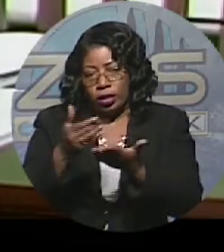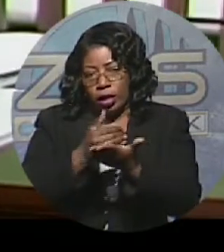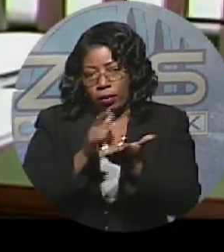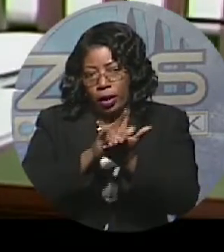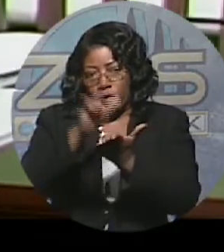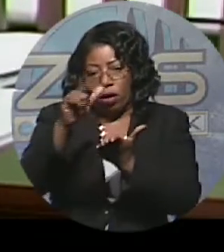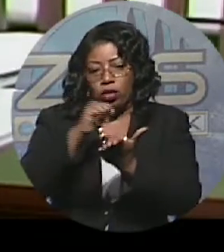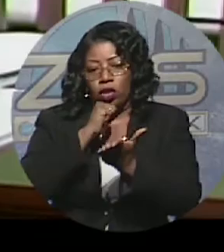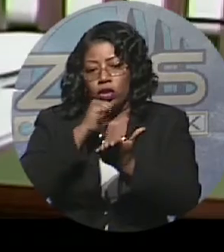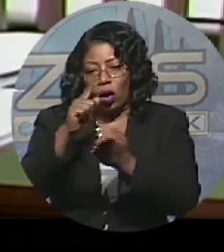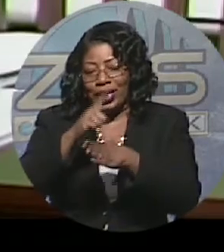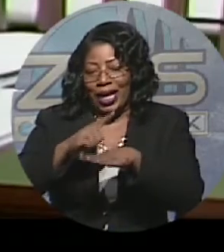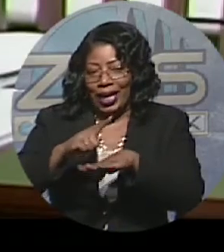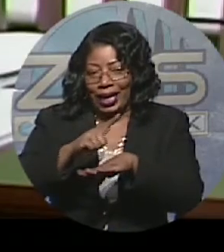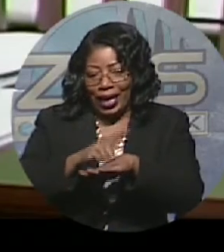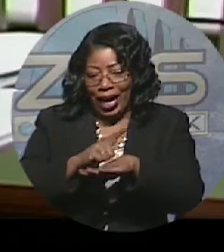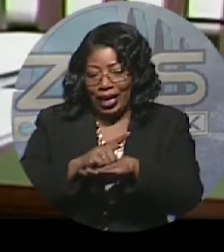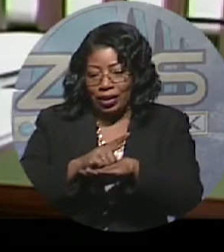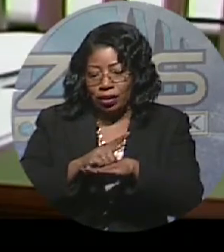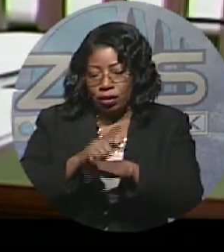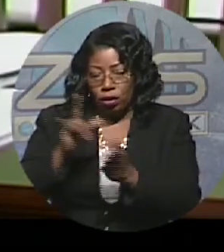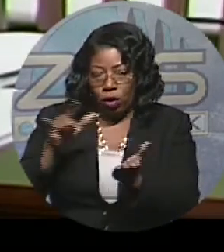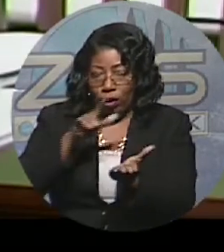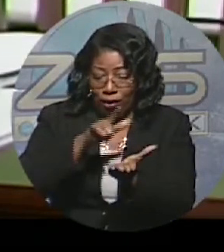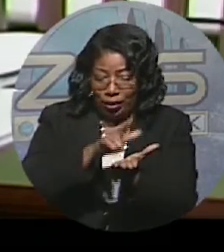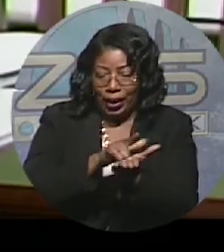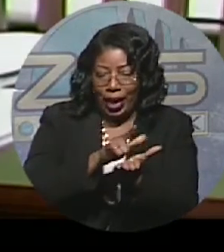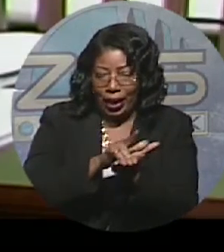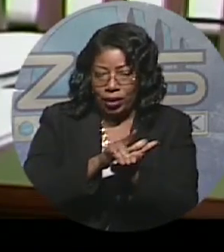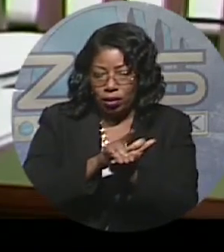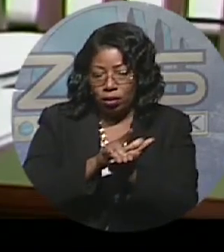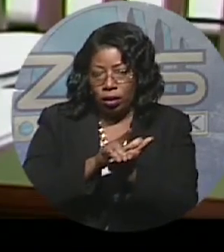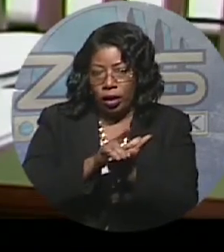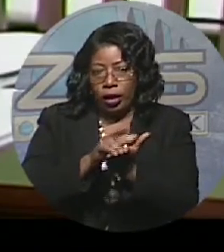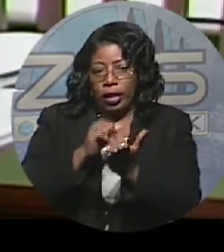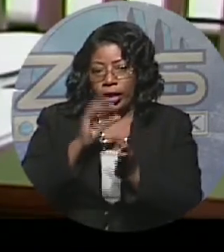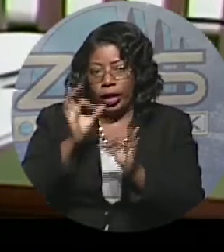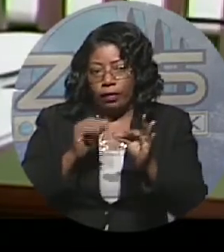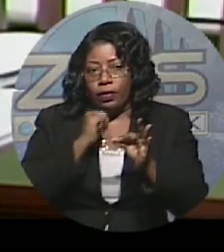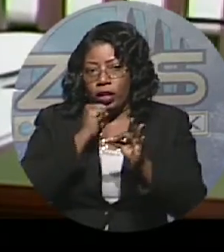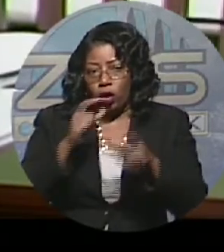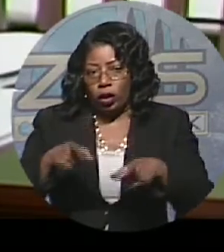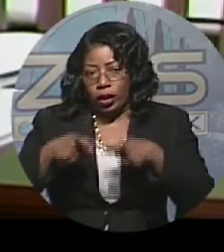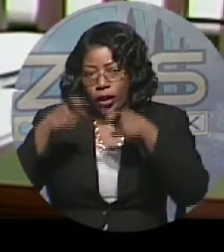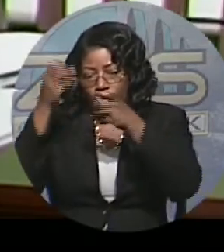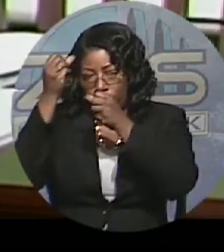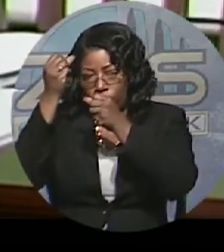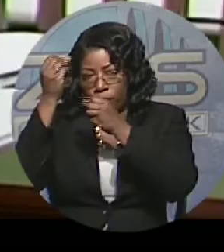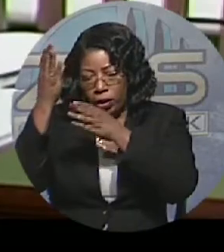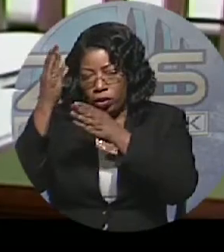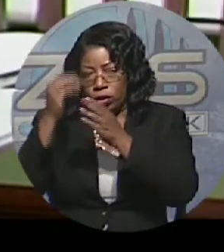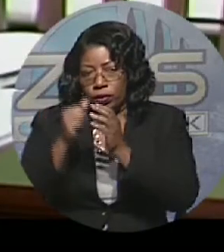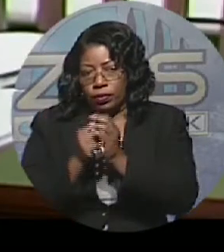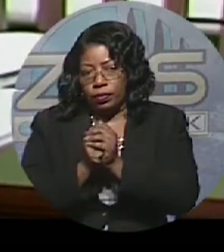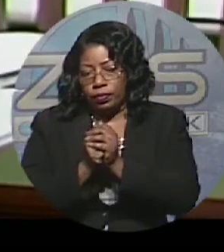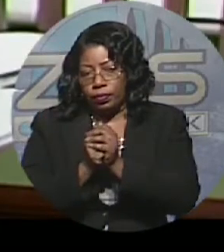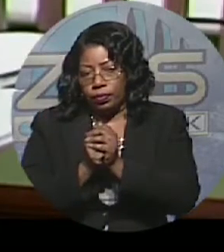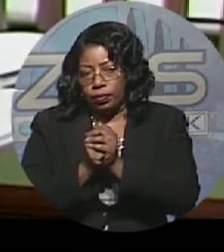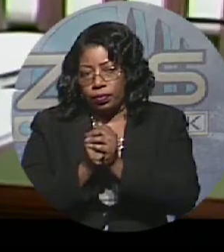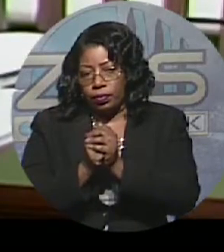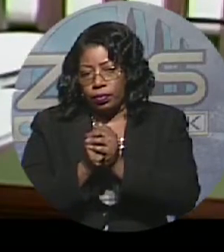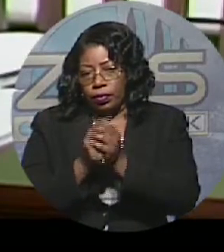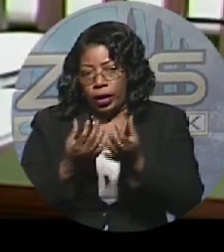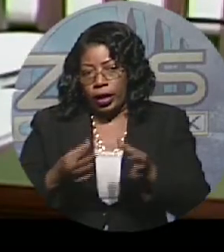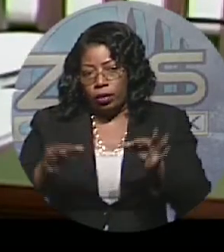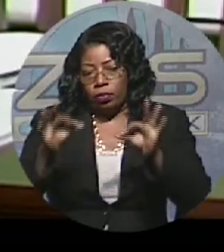able to land if they have passengers on board whose details have not been provided in advance. The importance